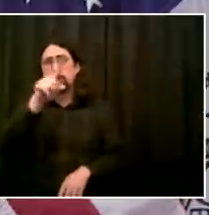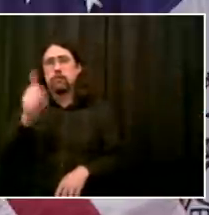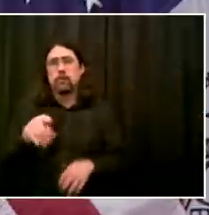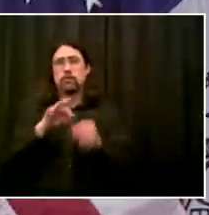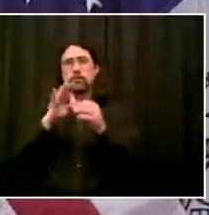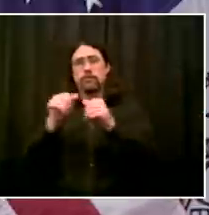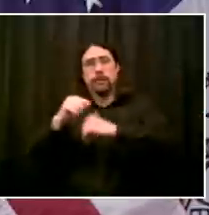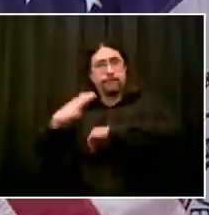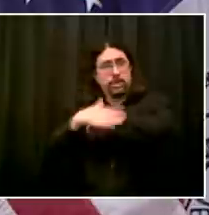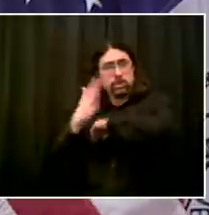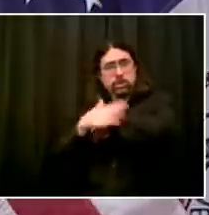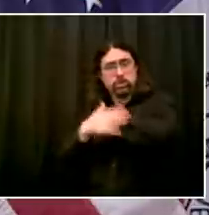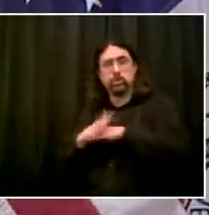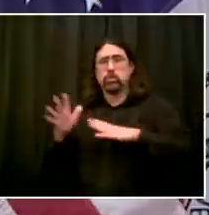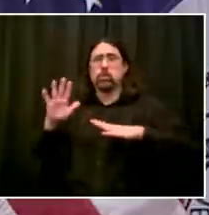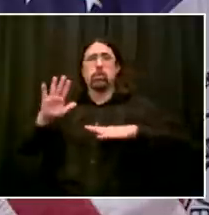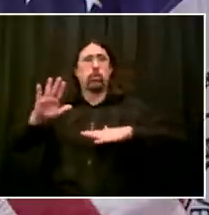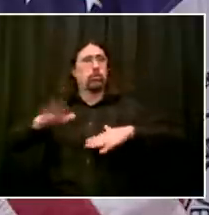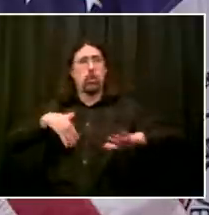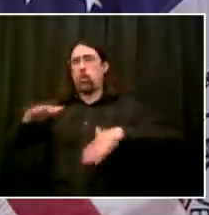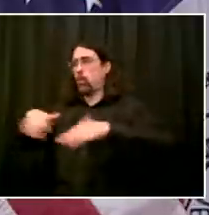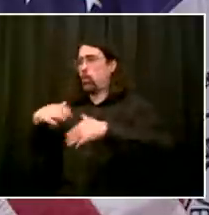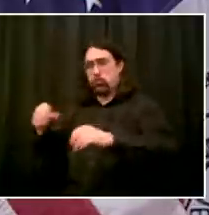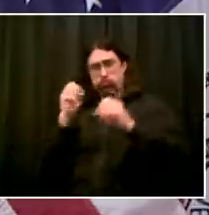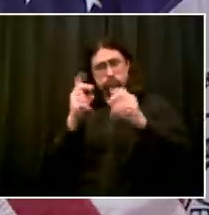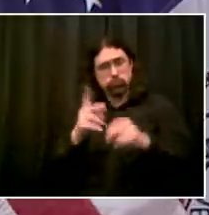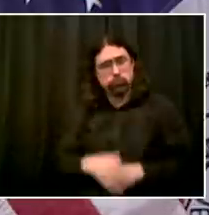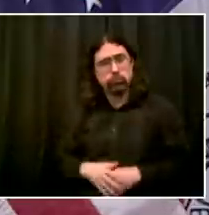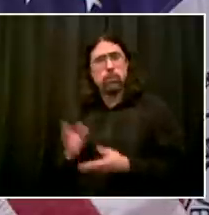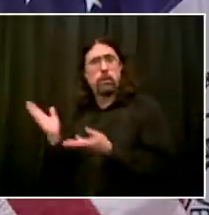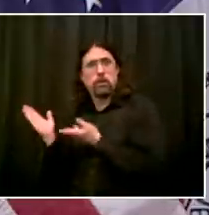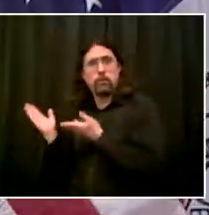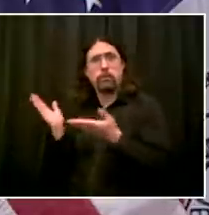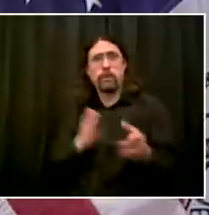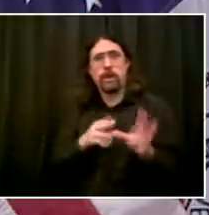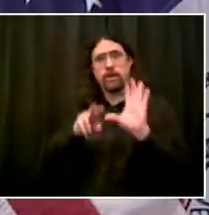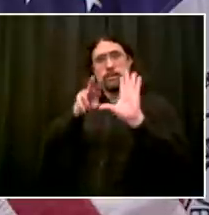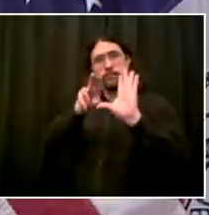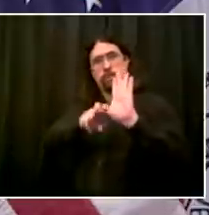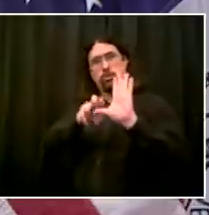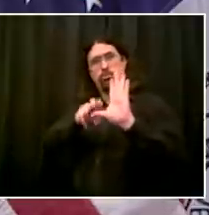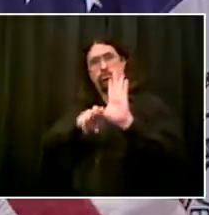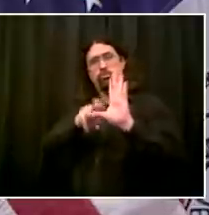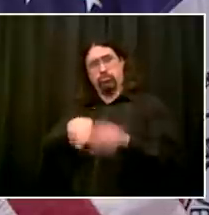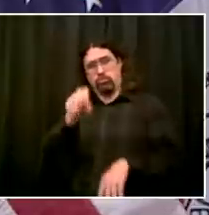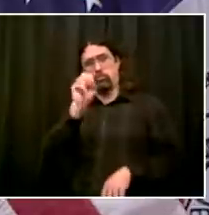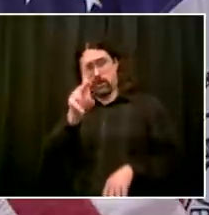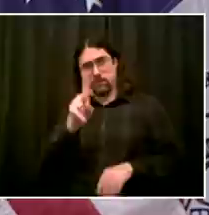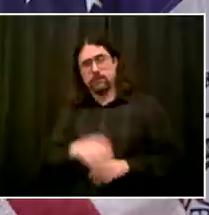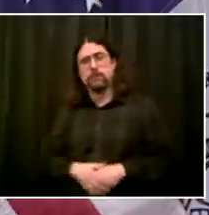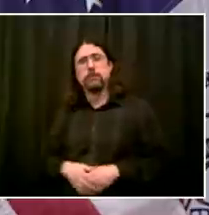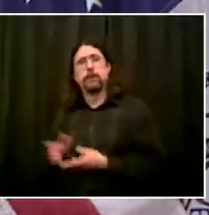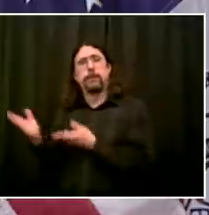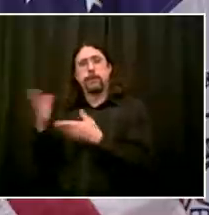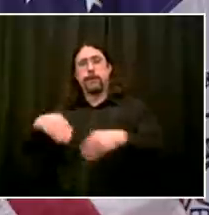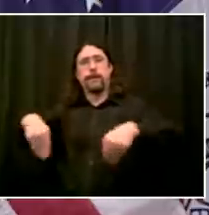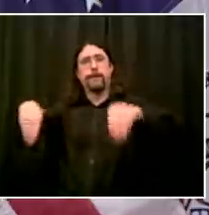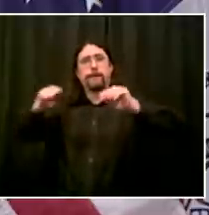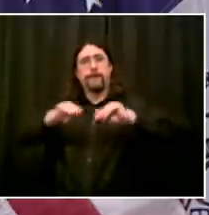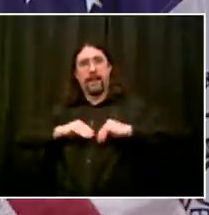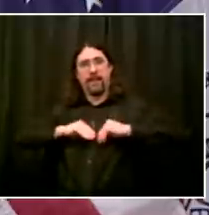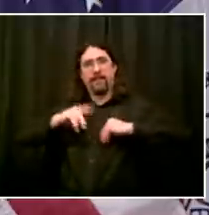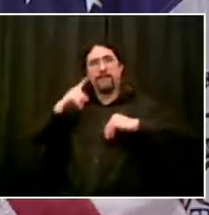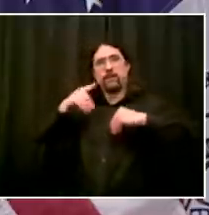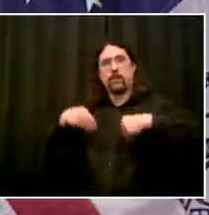Socially distanced from people who are not a part of your own household. If you're going to be close to people at any point, wear a face mask.